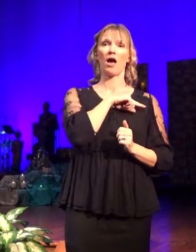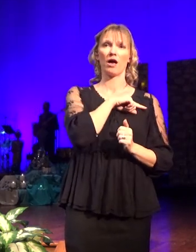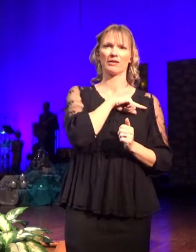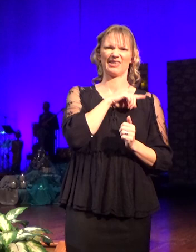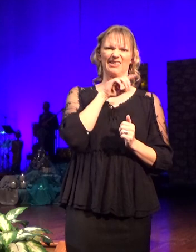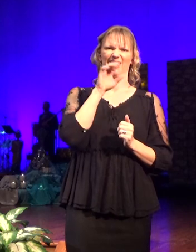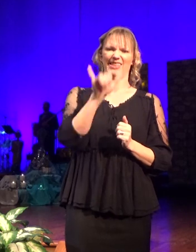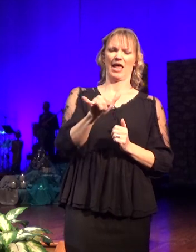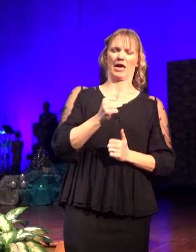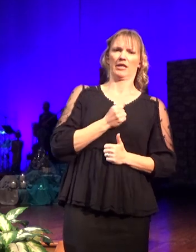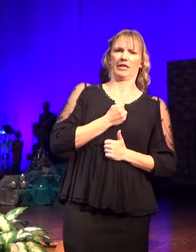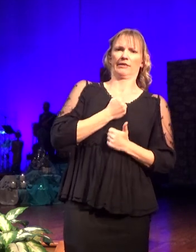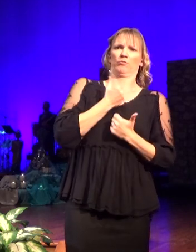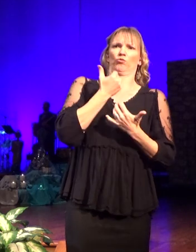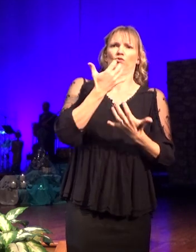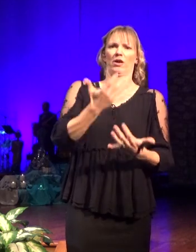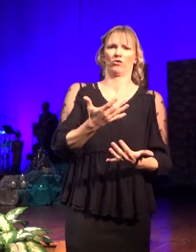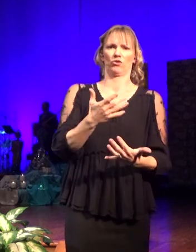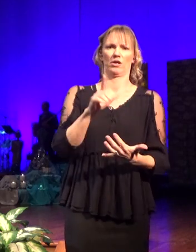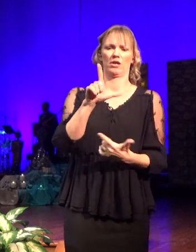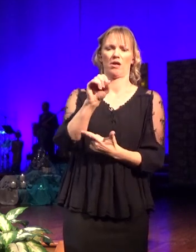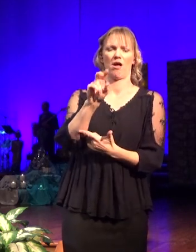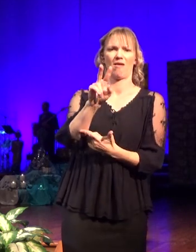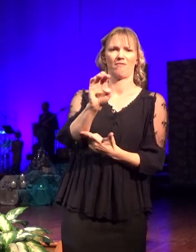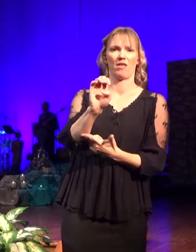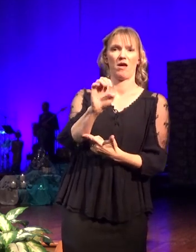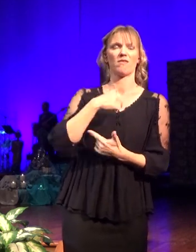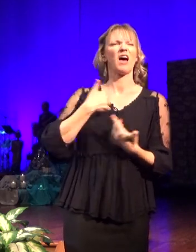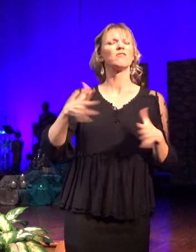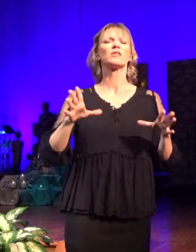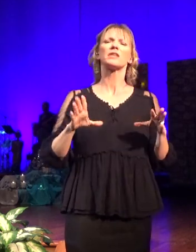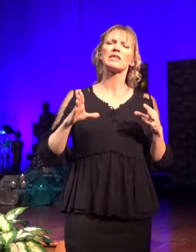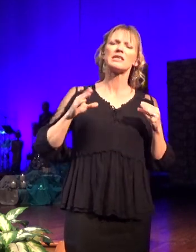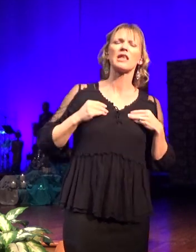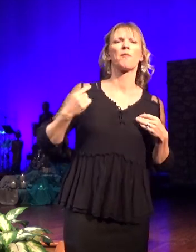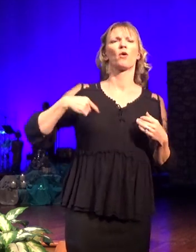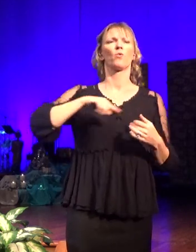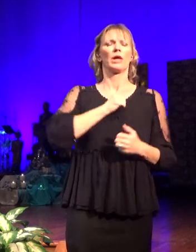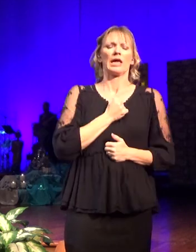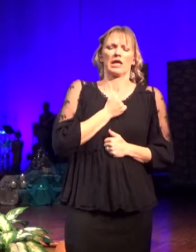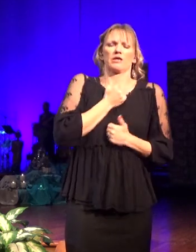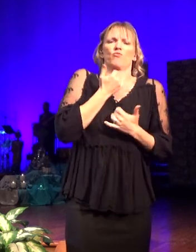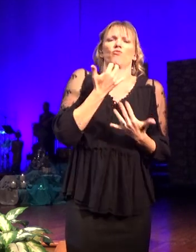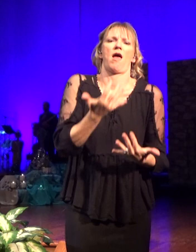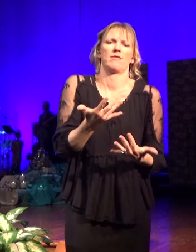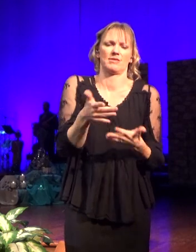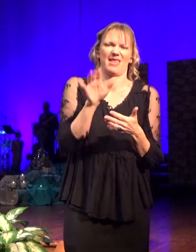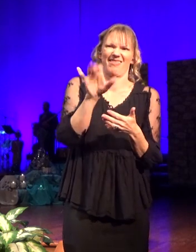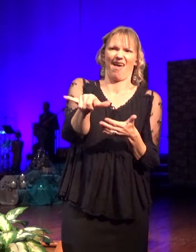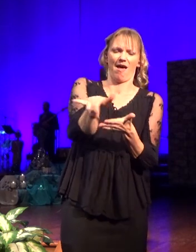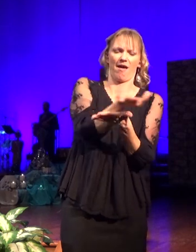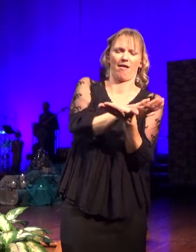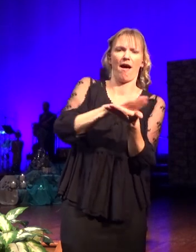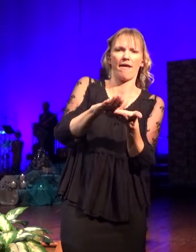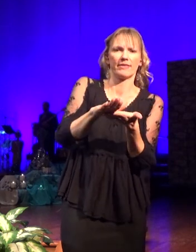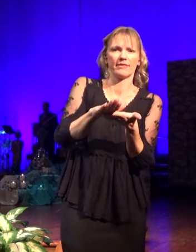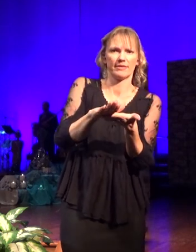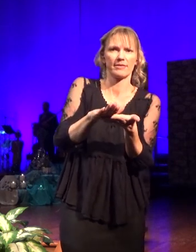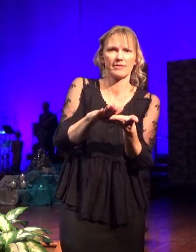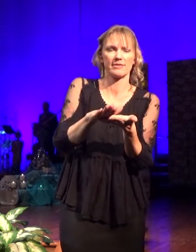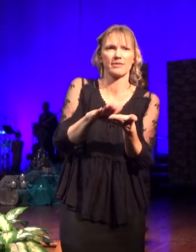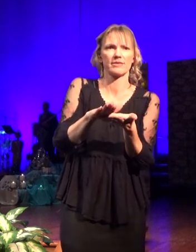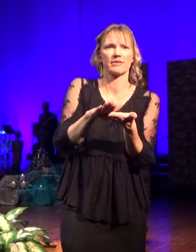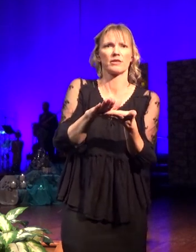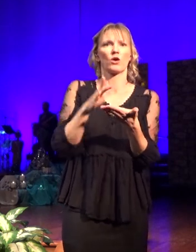expression of love. I accept that we are that expression of kindness. And we see as God